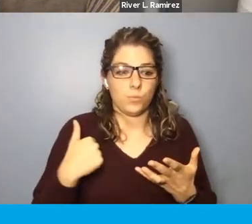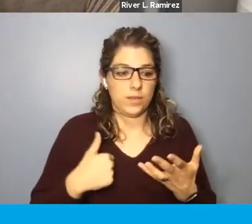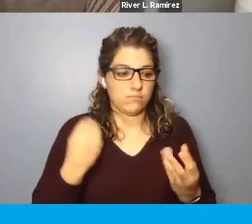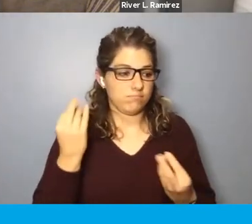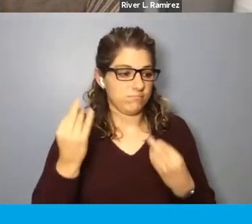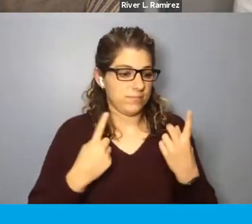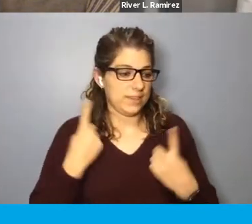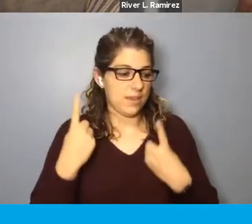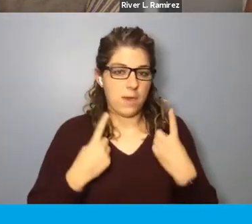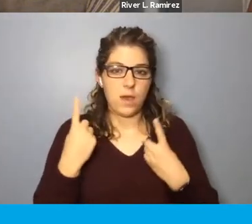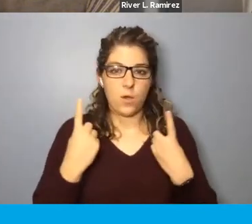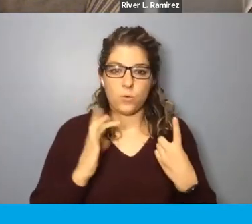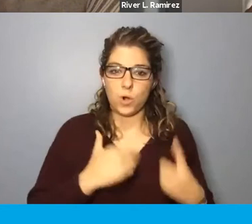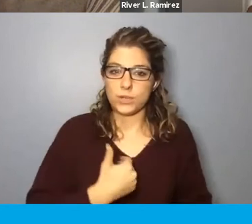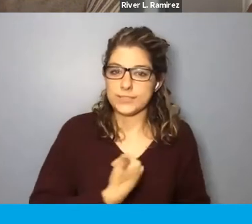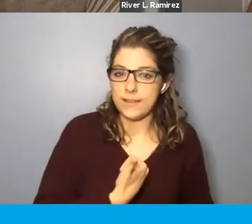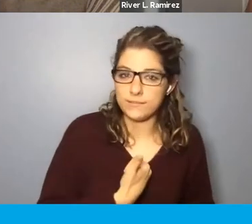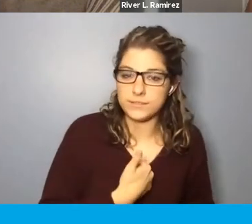about ourselves,